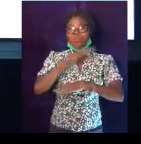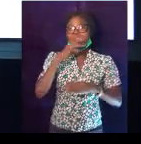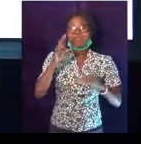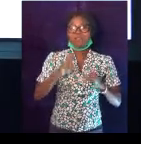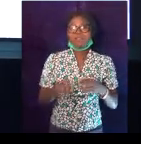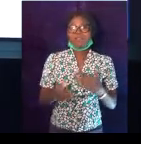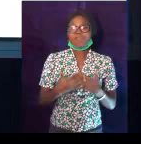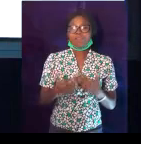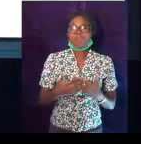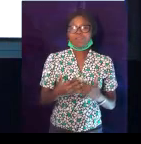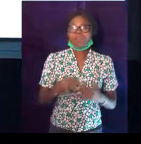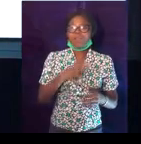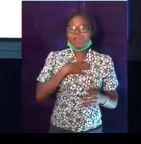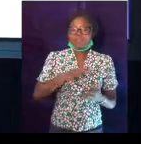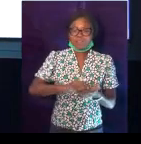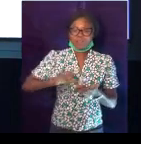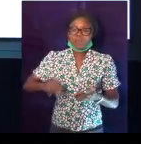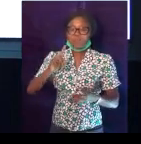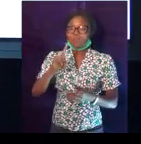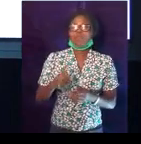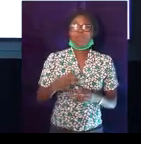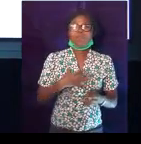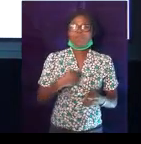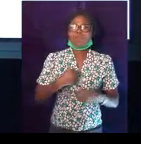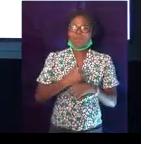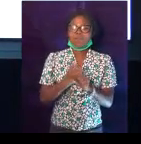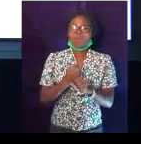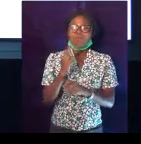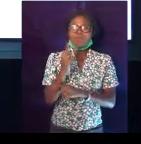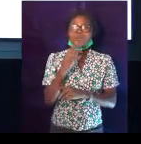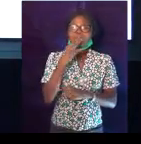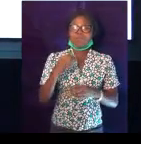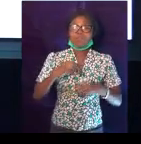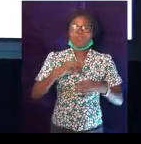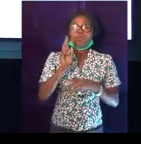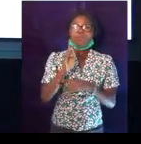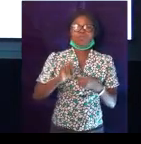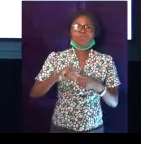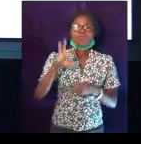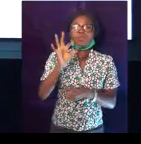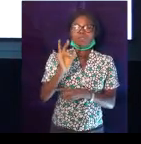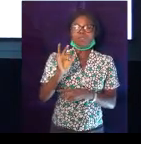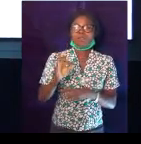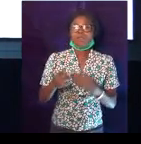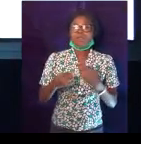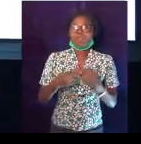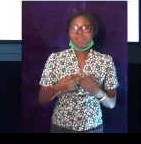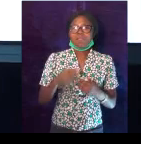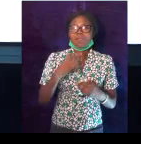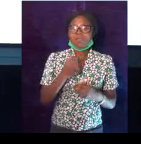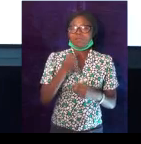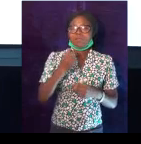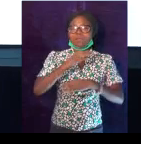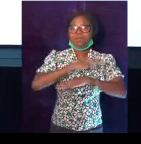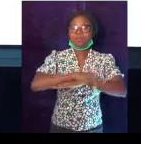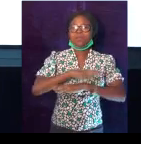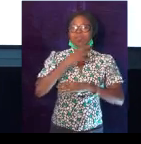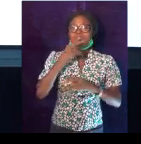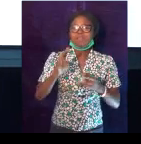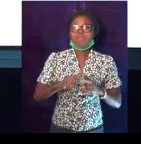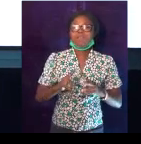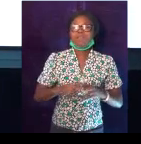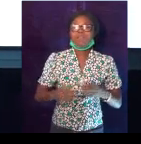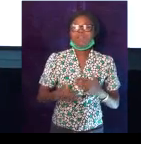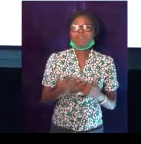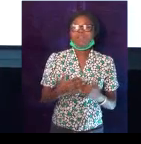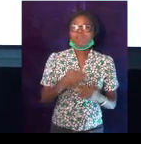very easy. I subtract 1 and I make it up to 9. 9 times table is